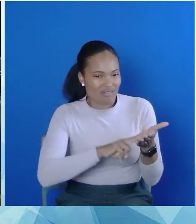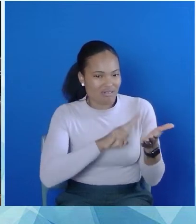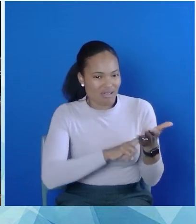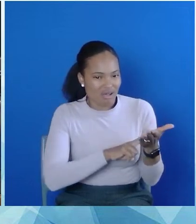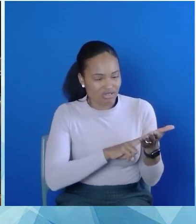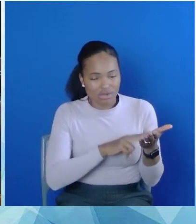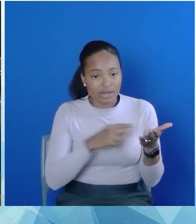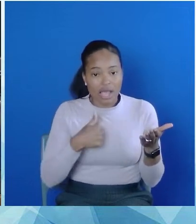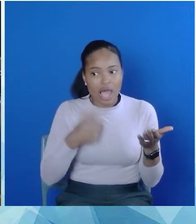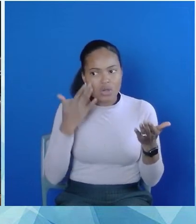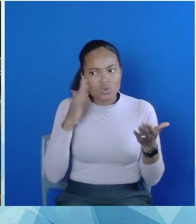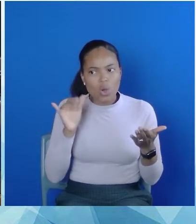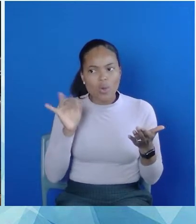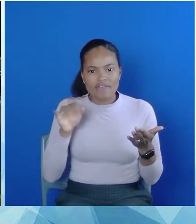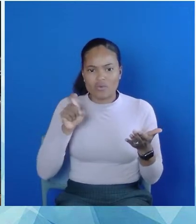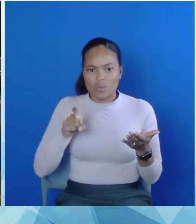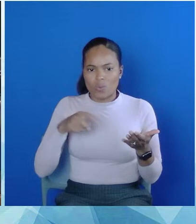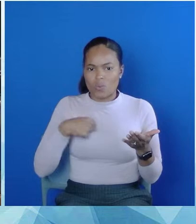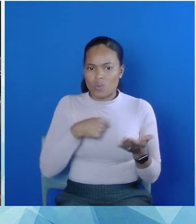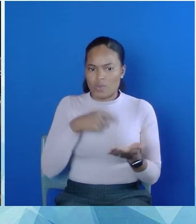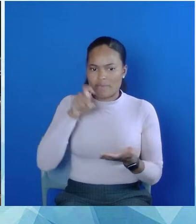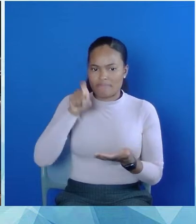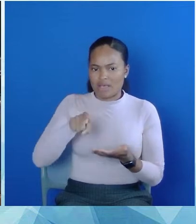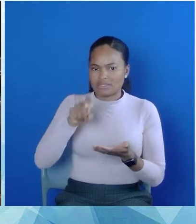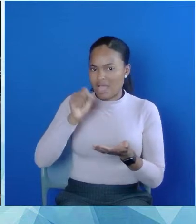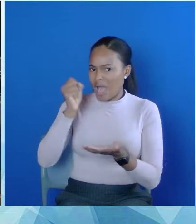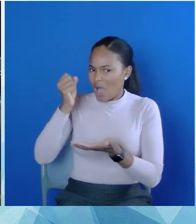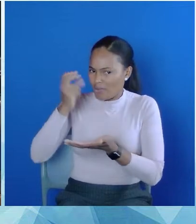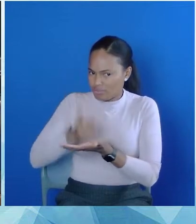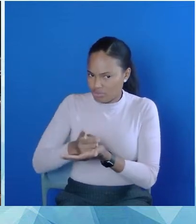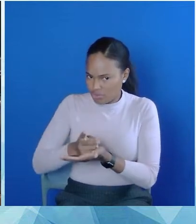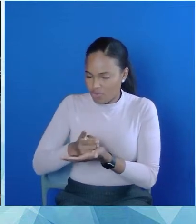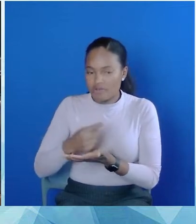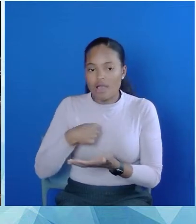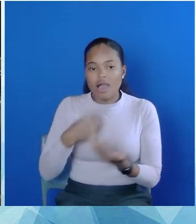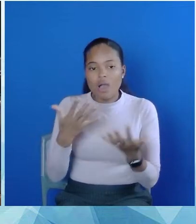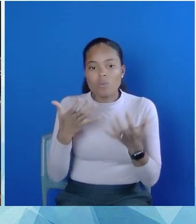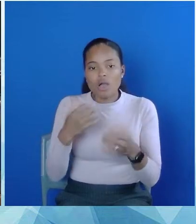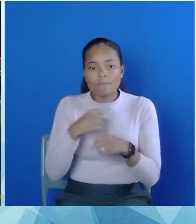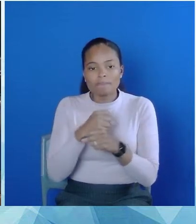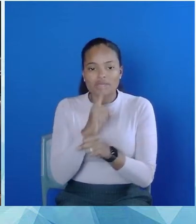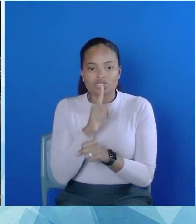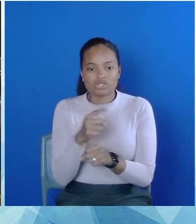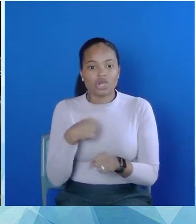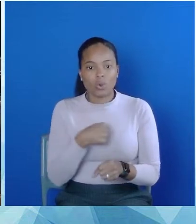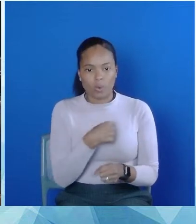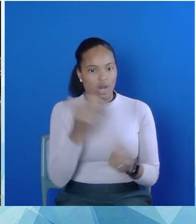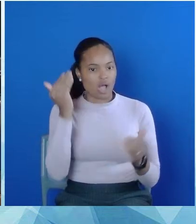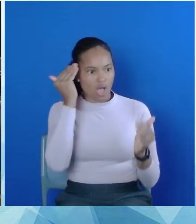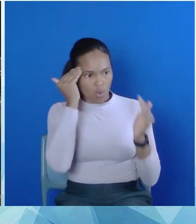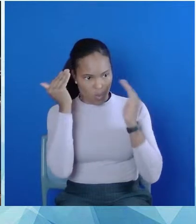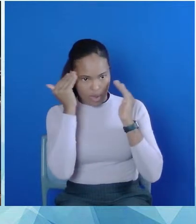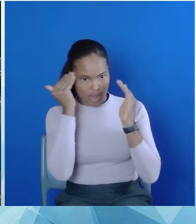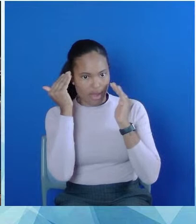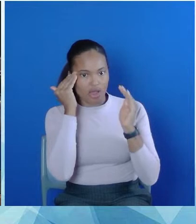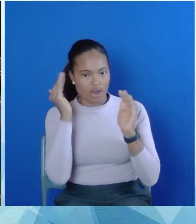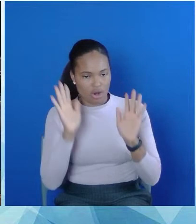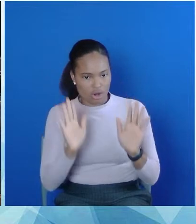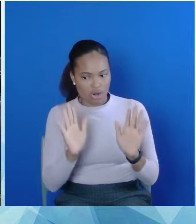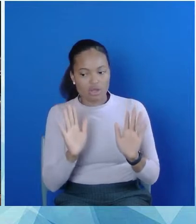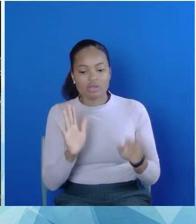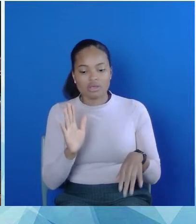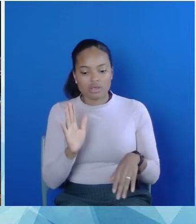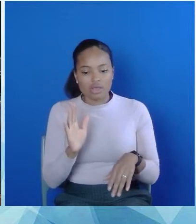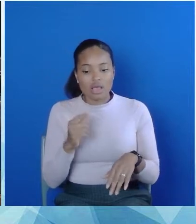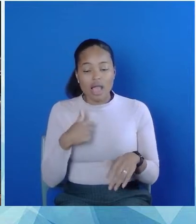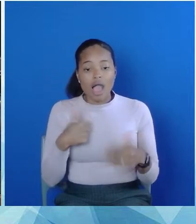need to approve, though. I would like to make sure that we are aware of that. But I would